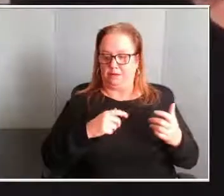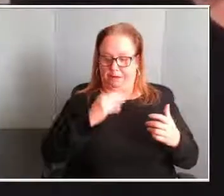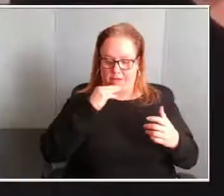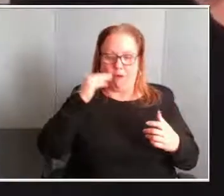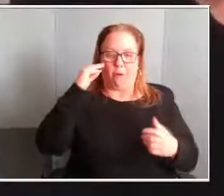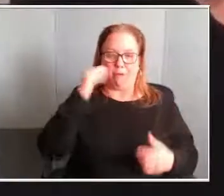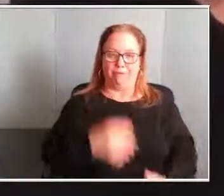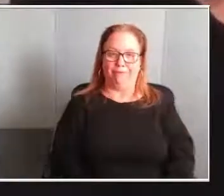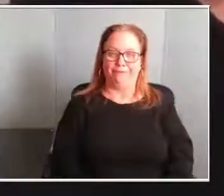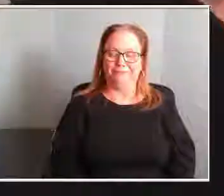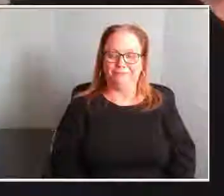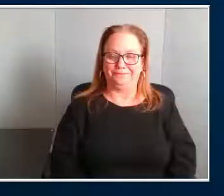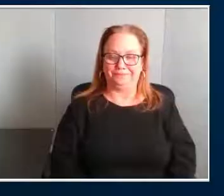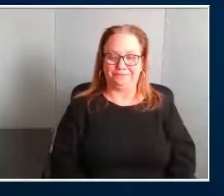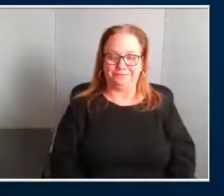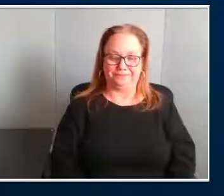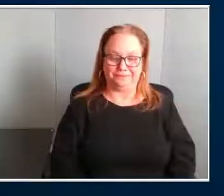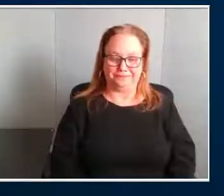home.